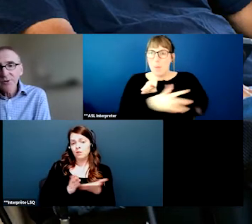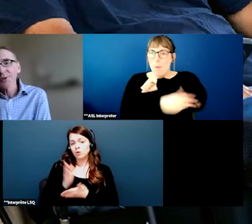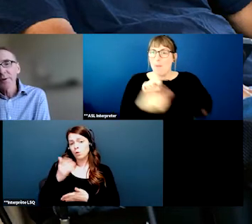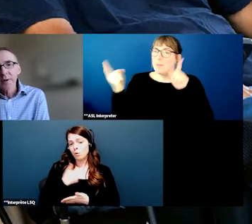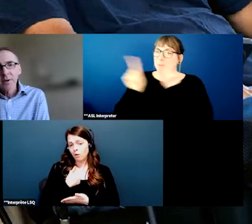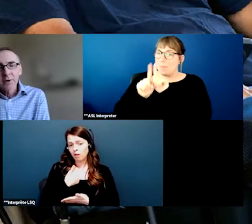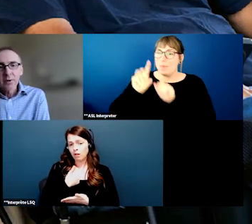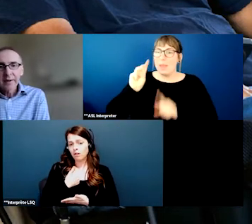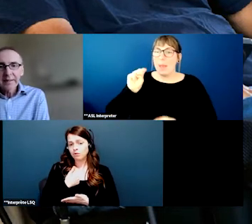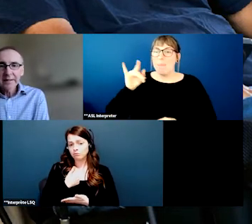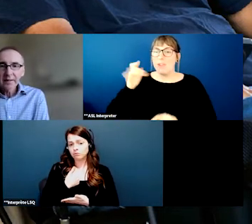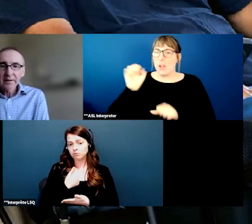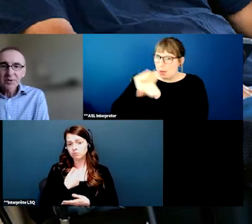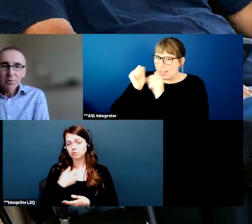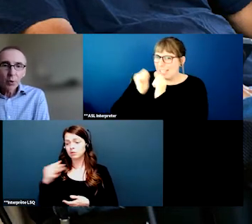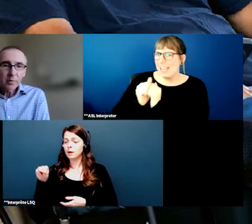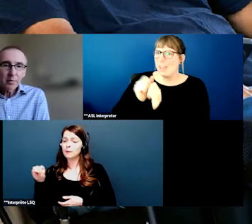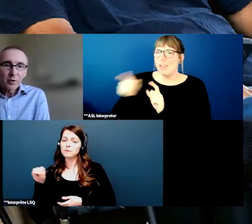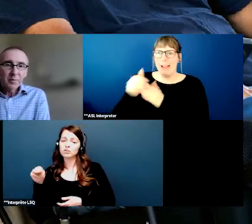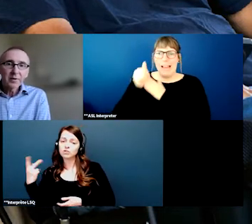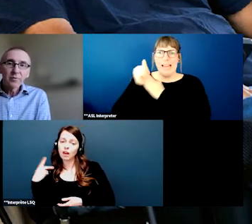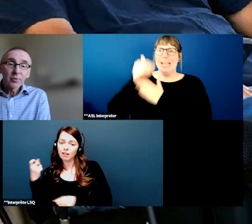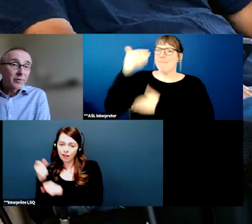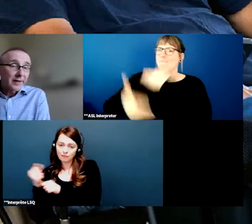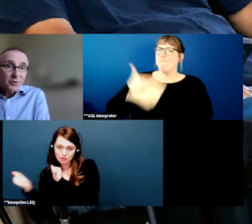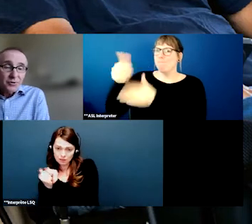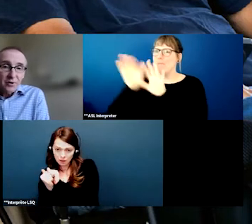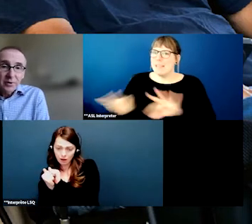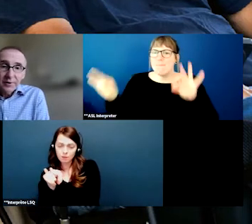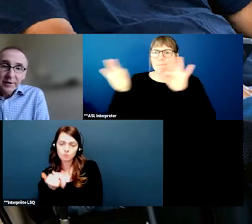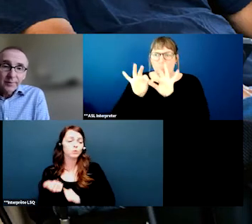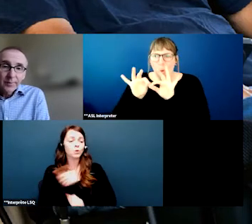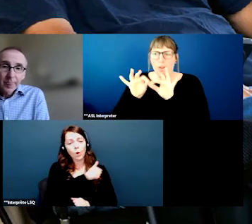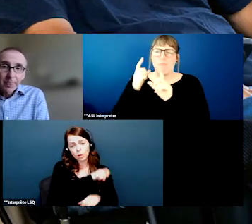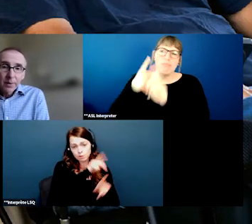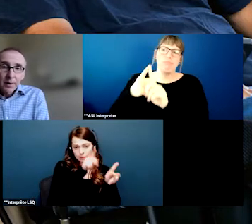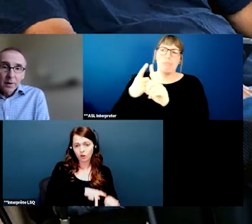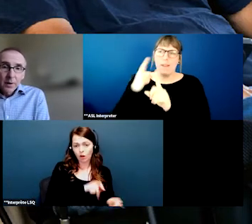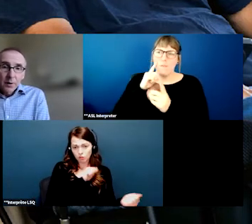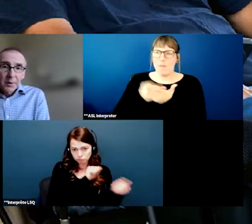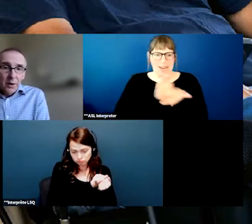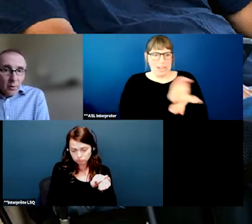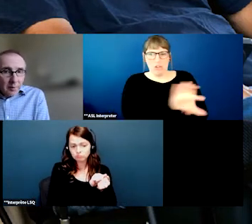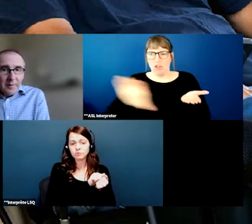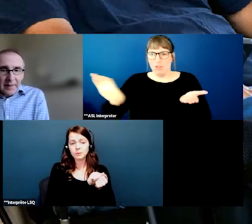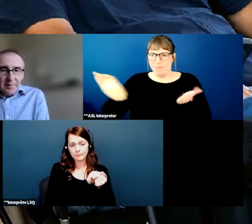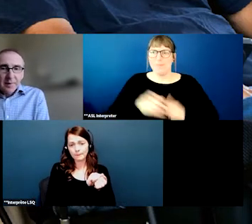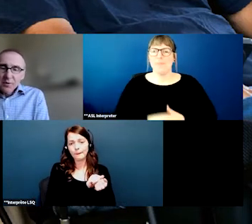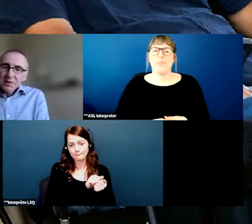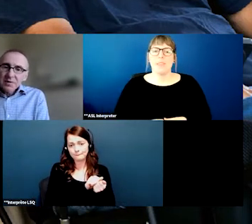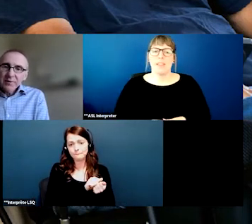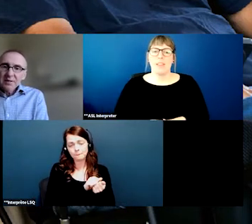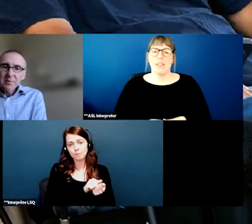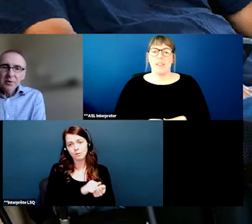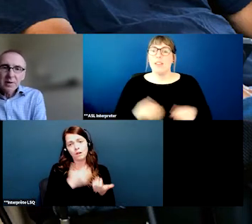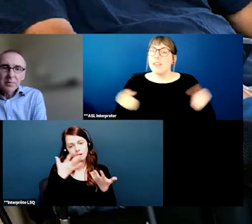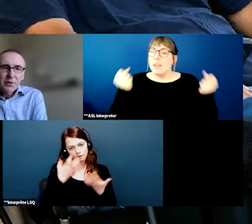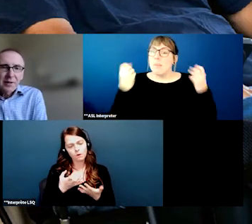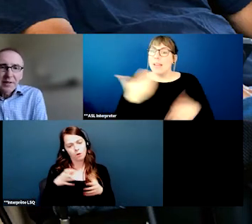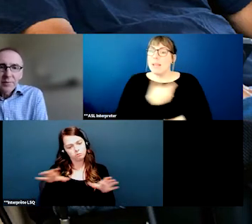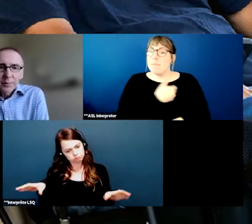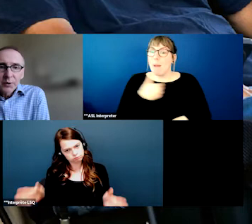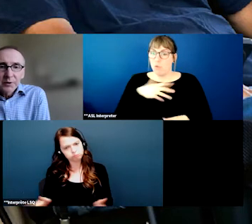and others who are leading this important movement for financial security. We know that many members of the